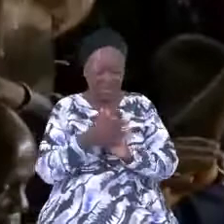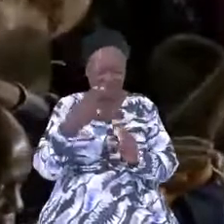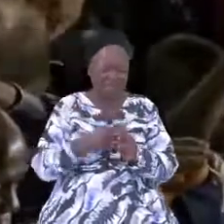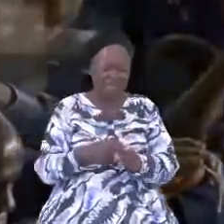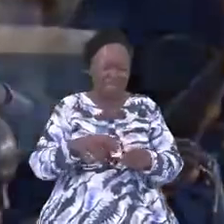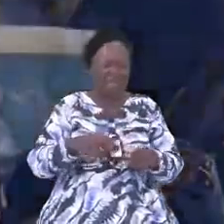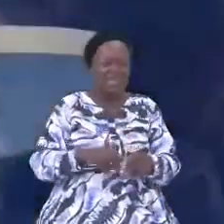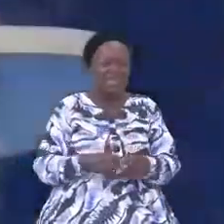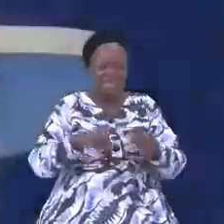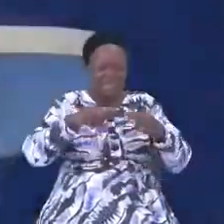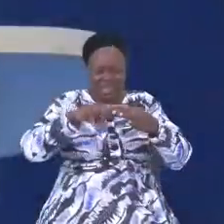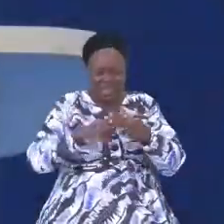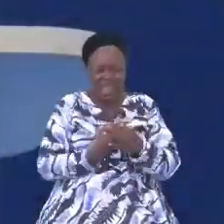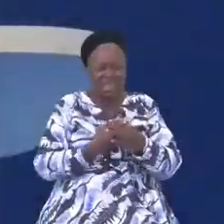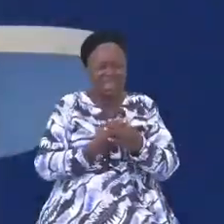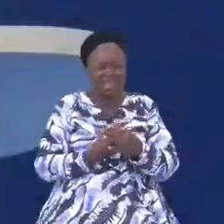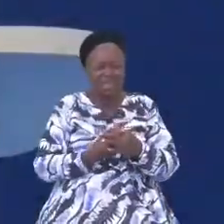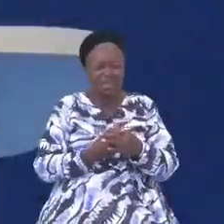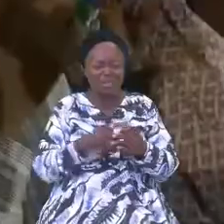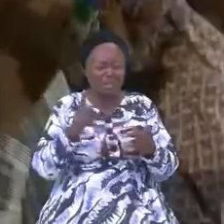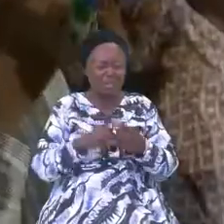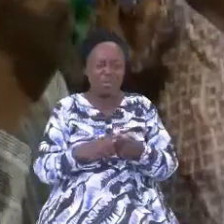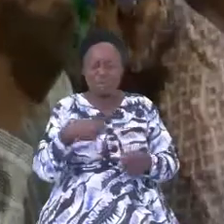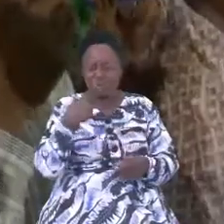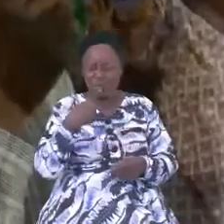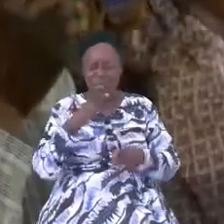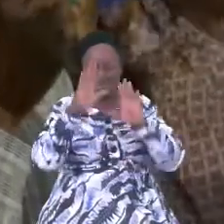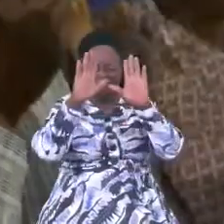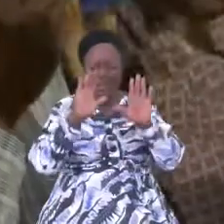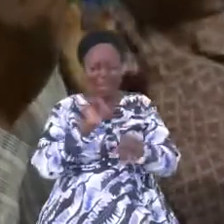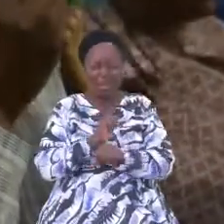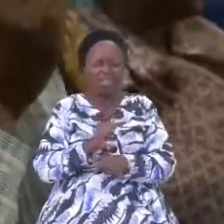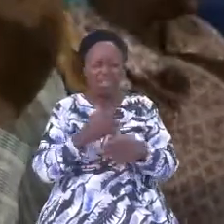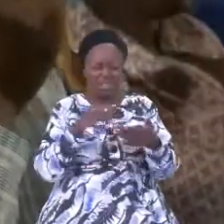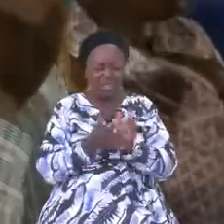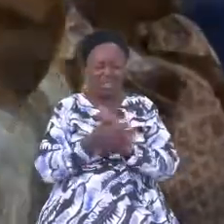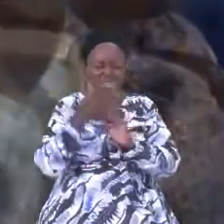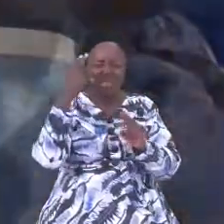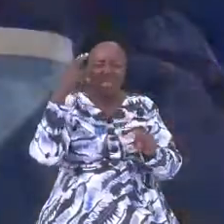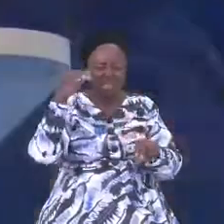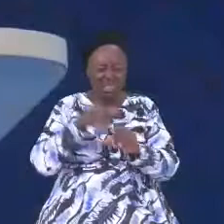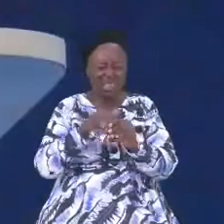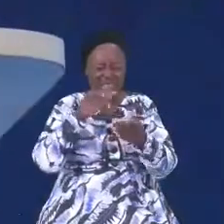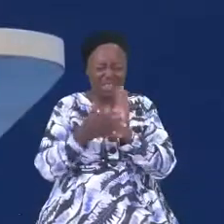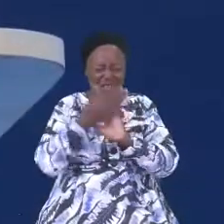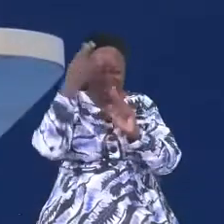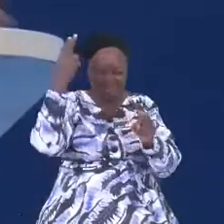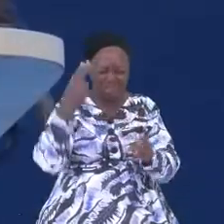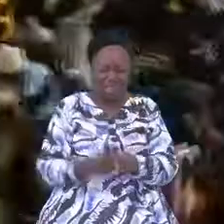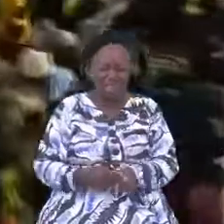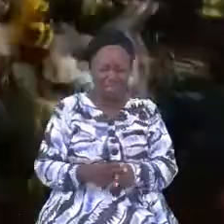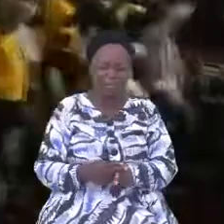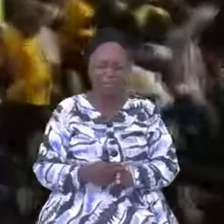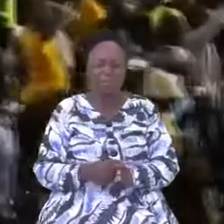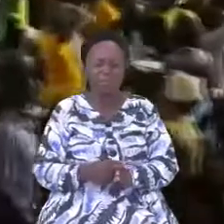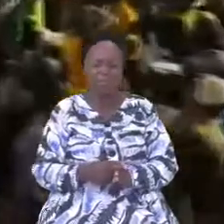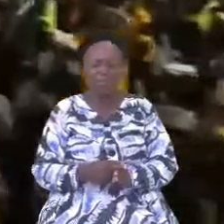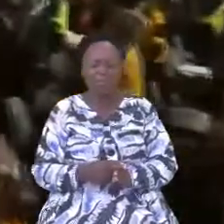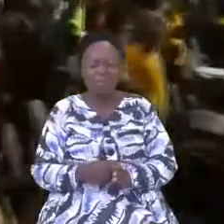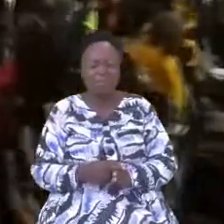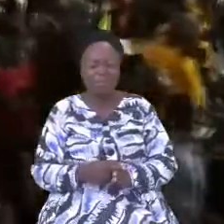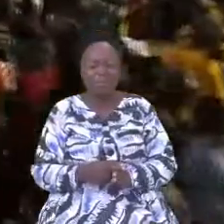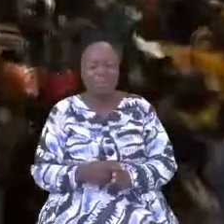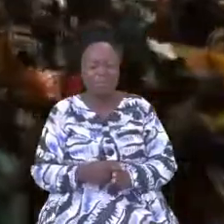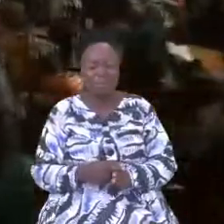Miraculously begin to speak. Amen. In Jesus' name. Amen.